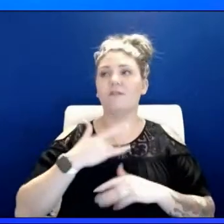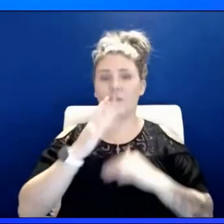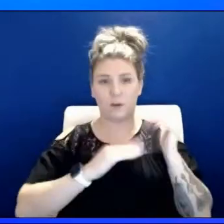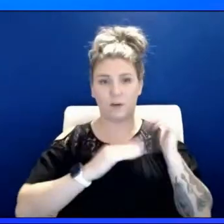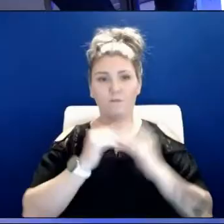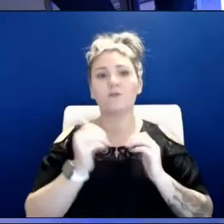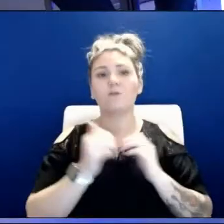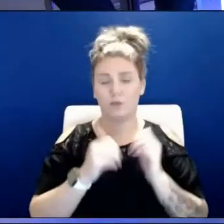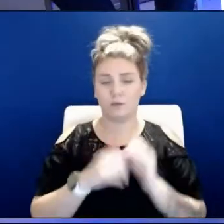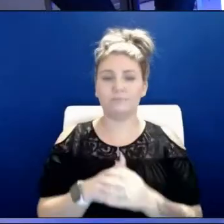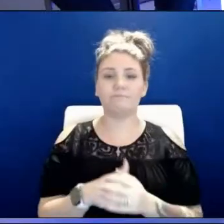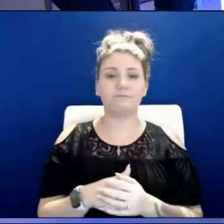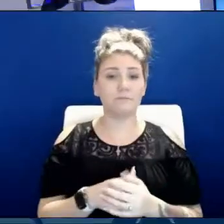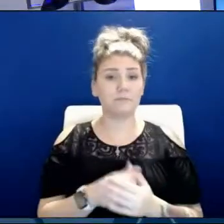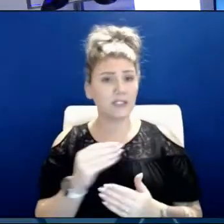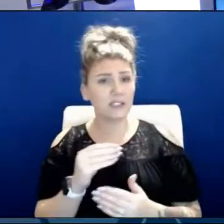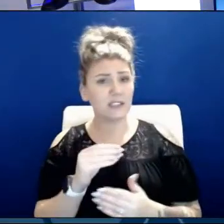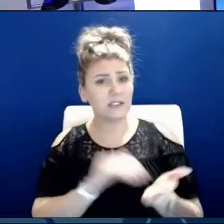Dr. Shoemaker, how about you?